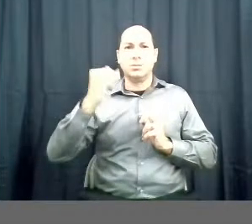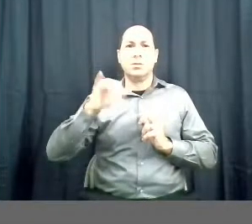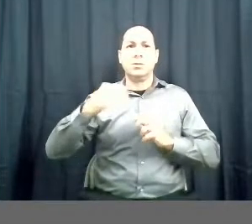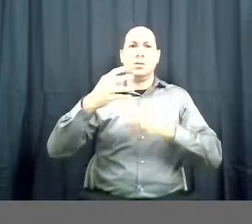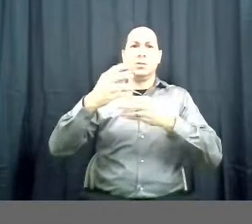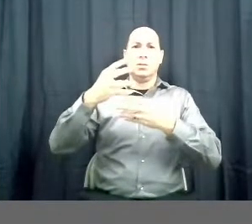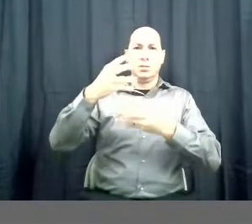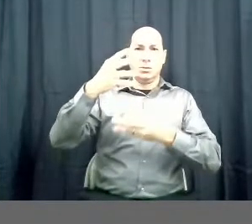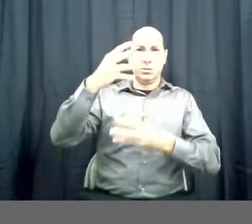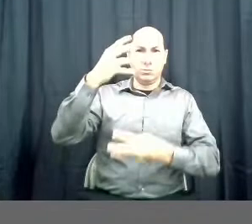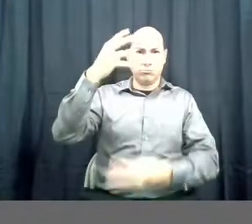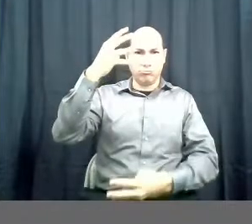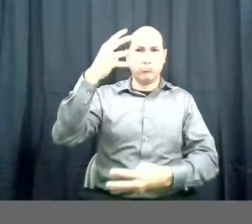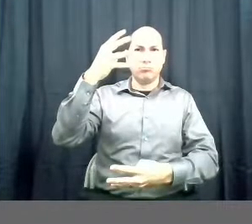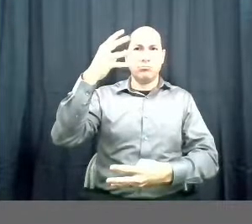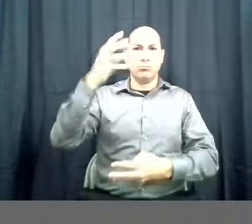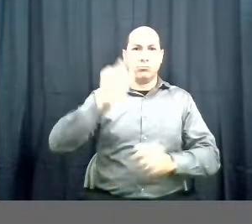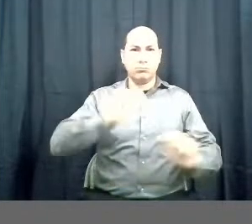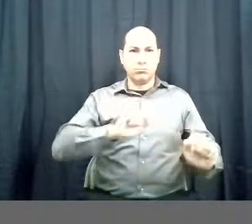page,